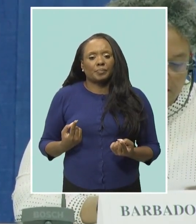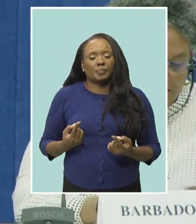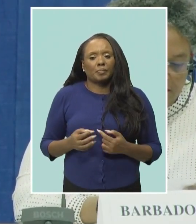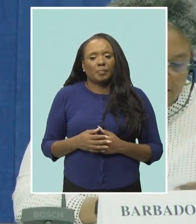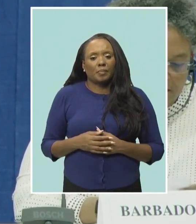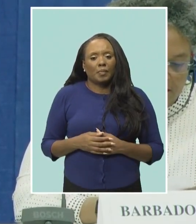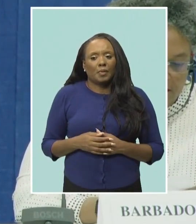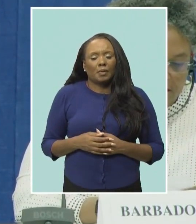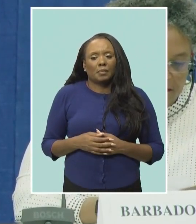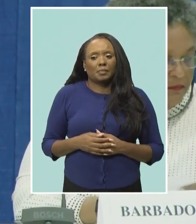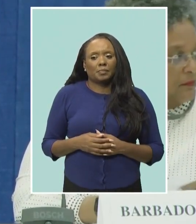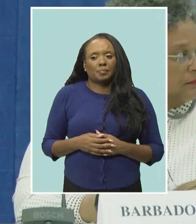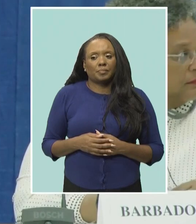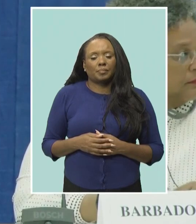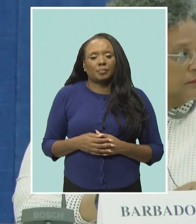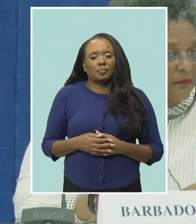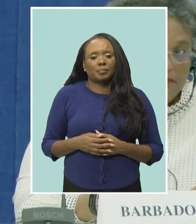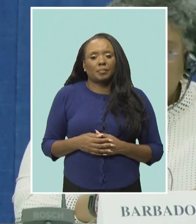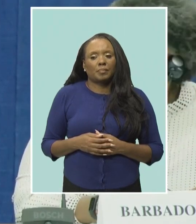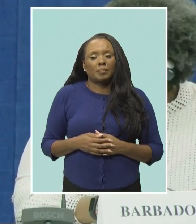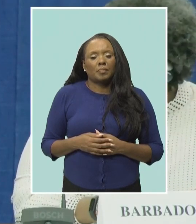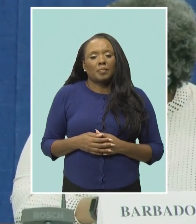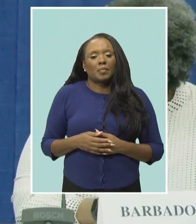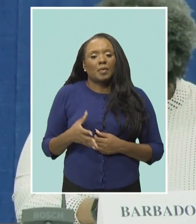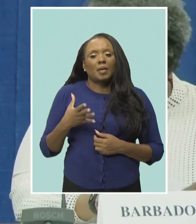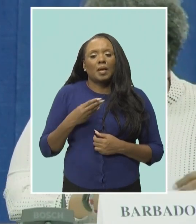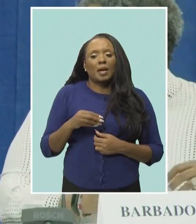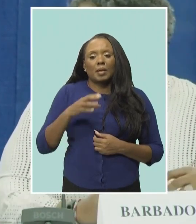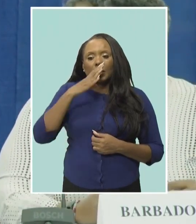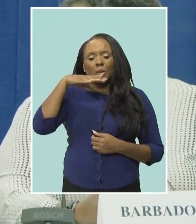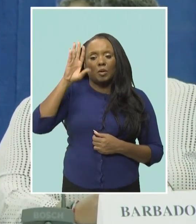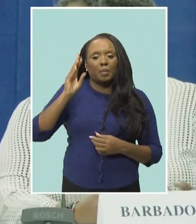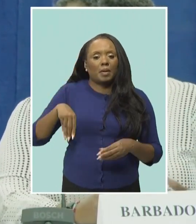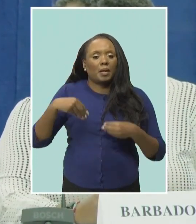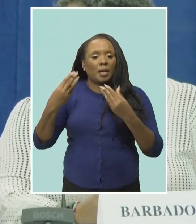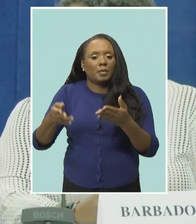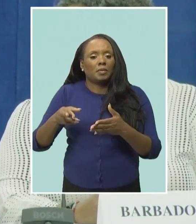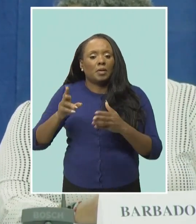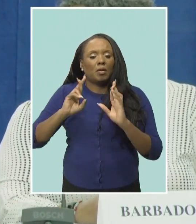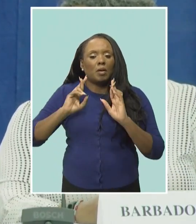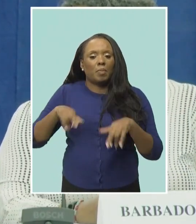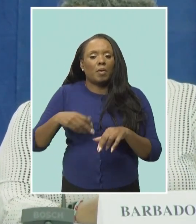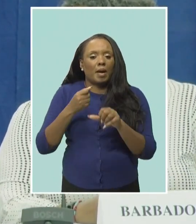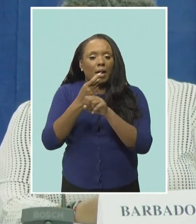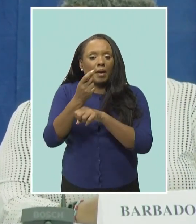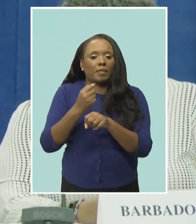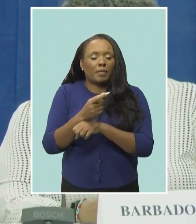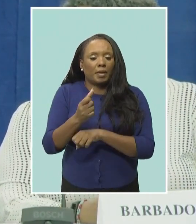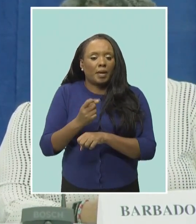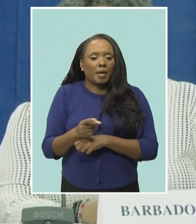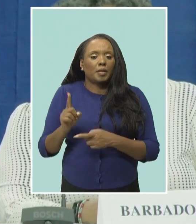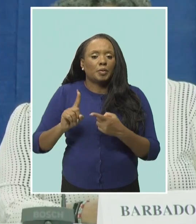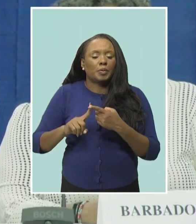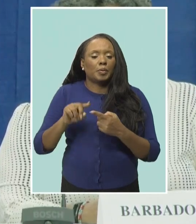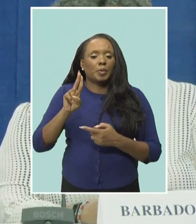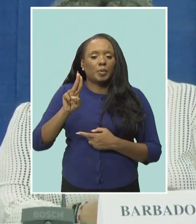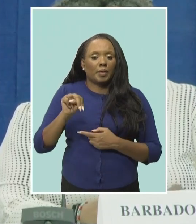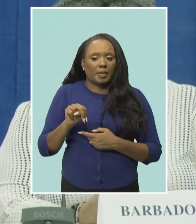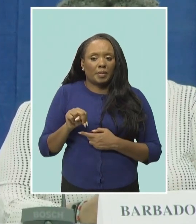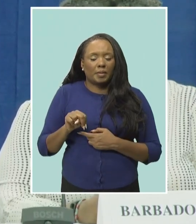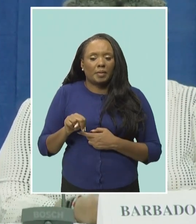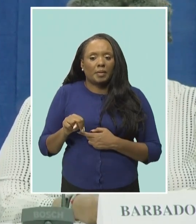report that Cuba presents annually to the UN Assembly to bring an end to